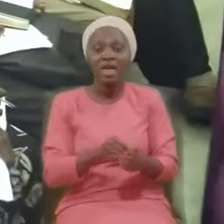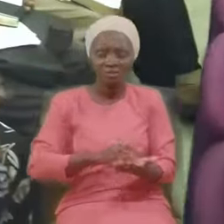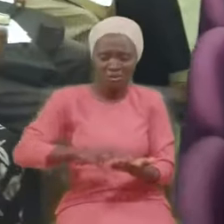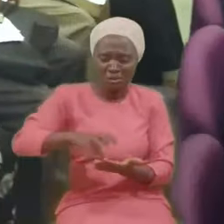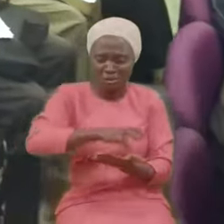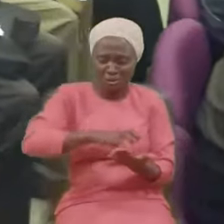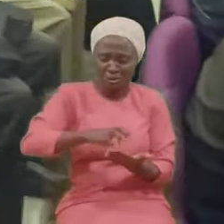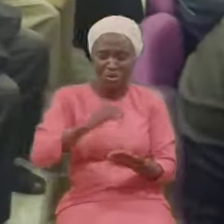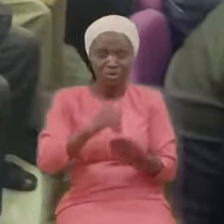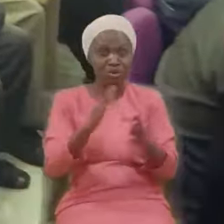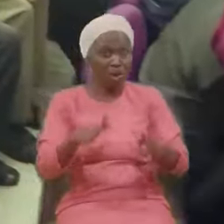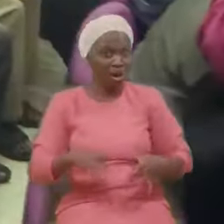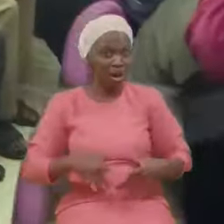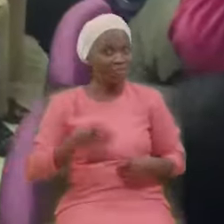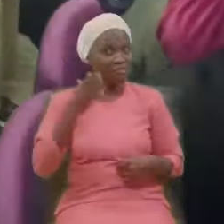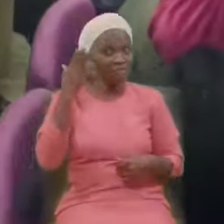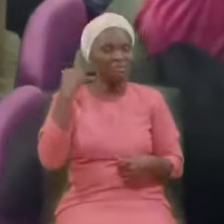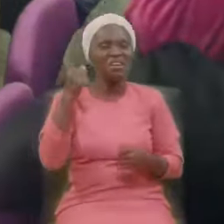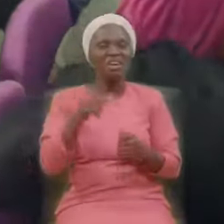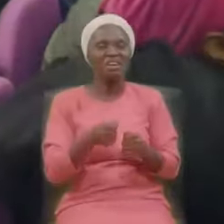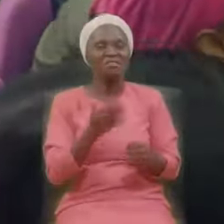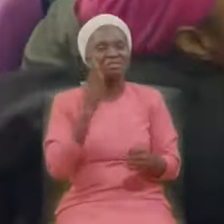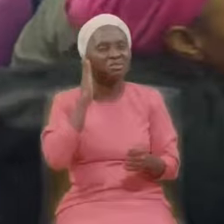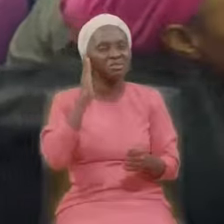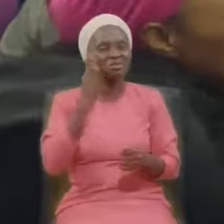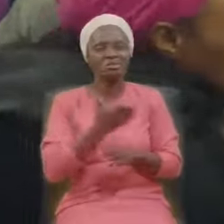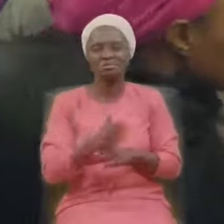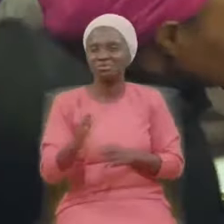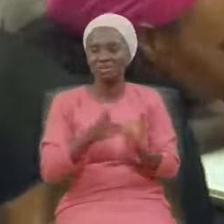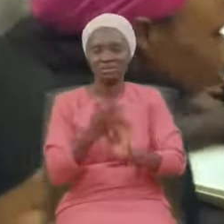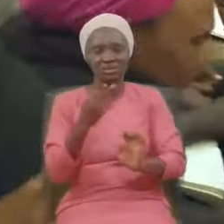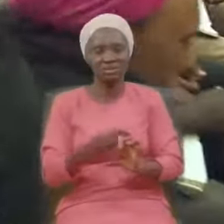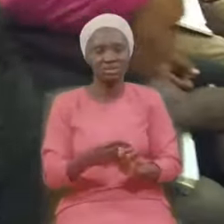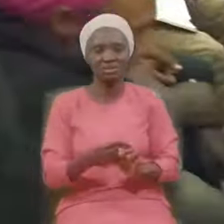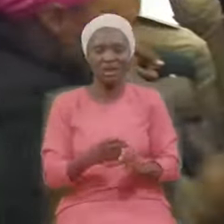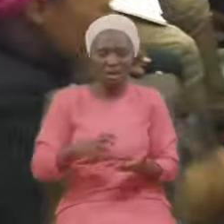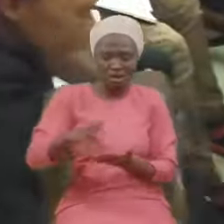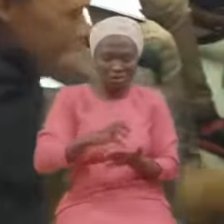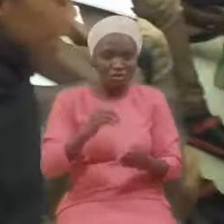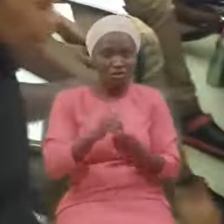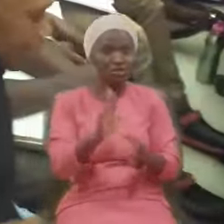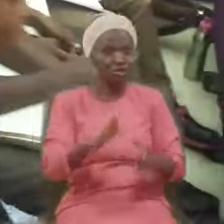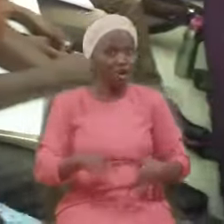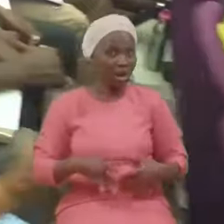pass away. Confusion in your life, everything will pass away.